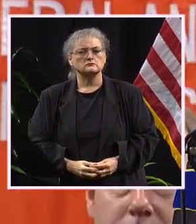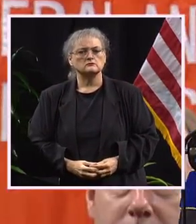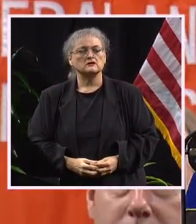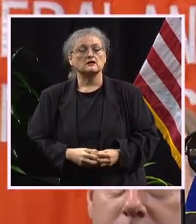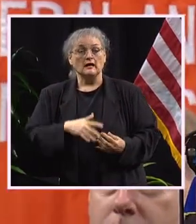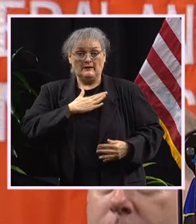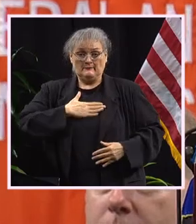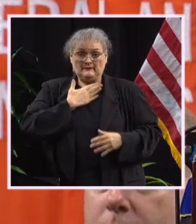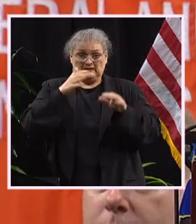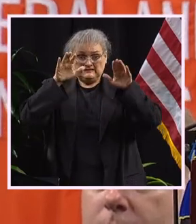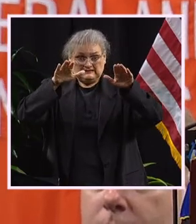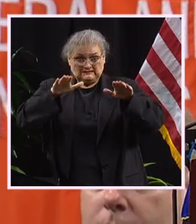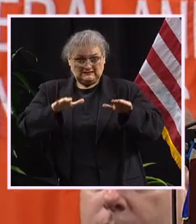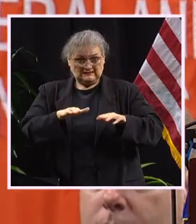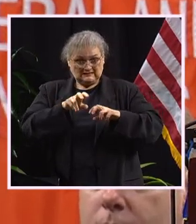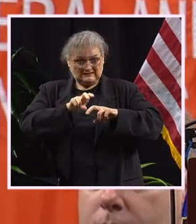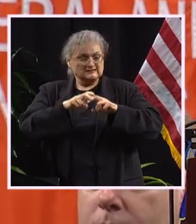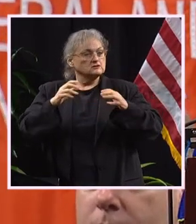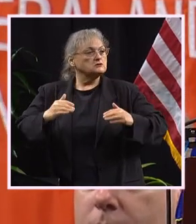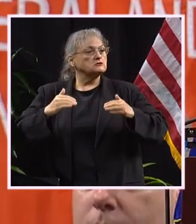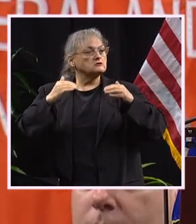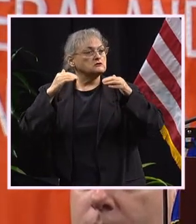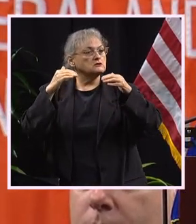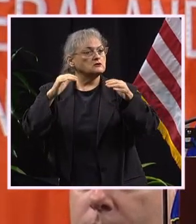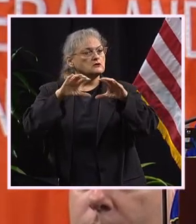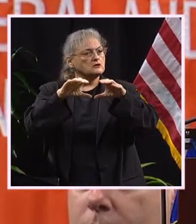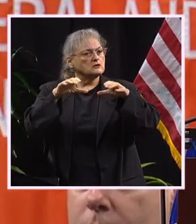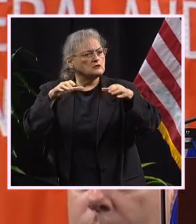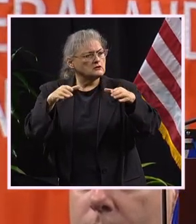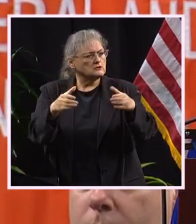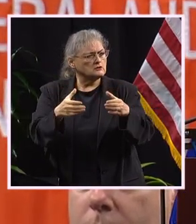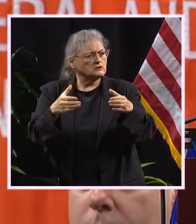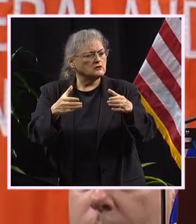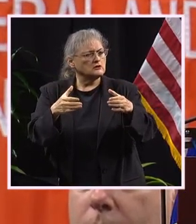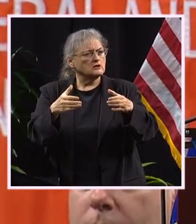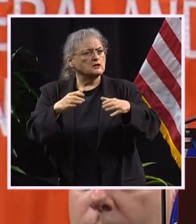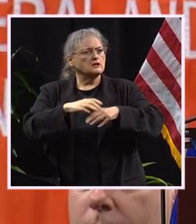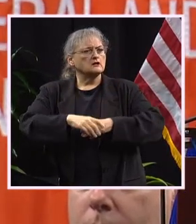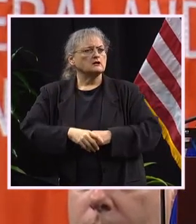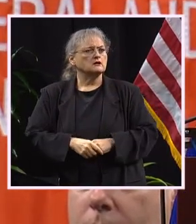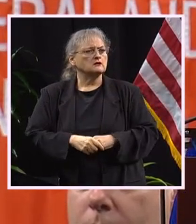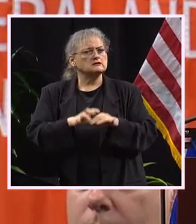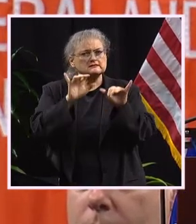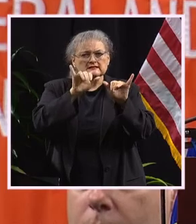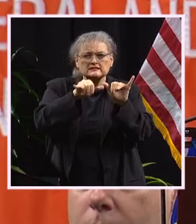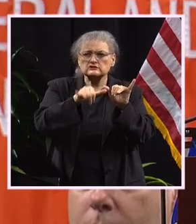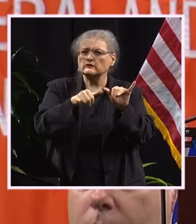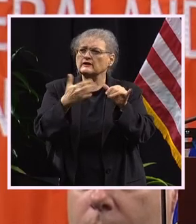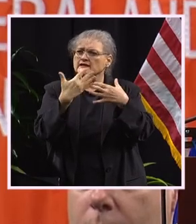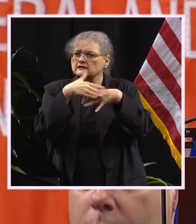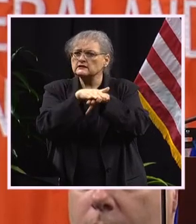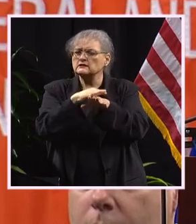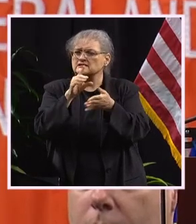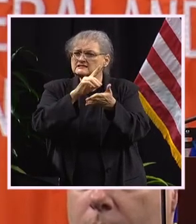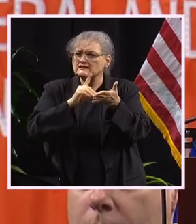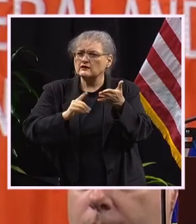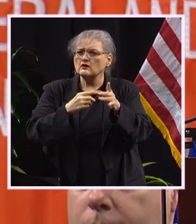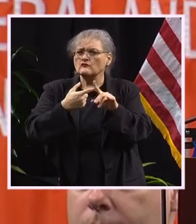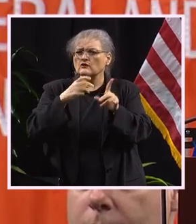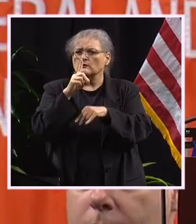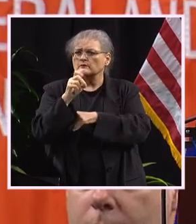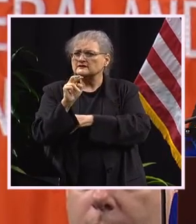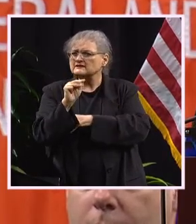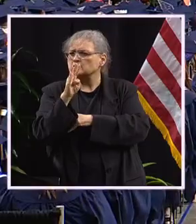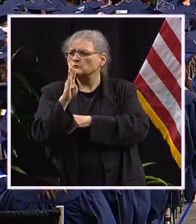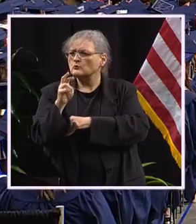Please be seated. Next, the degree candidates of the Margie and Bill Klesse College of Engineering and Integrated Design will be certified by Dean Browning.